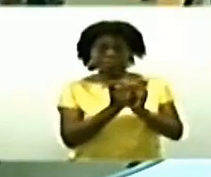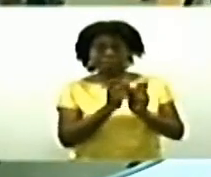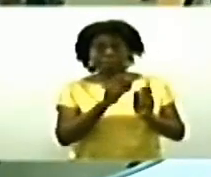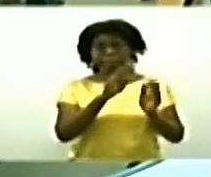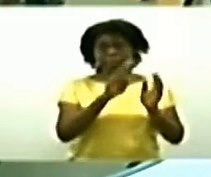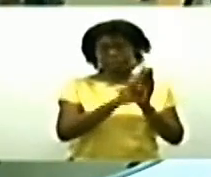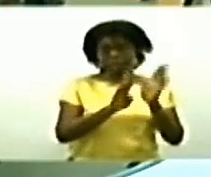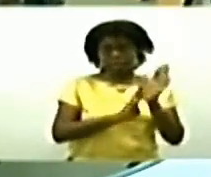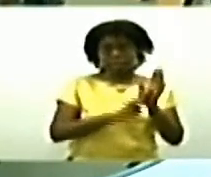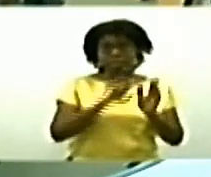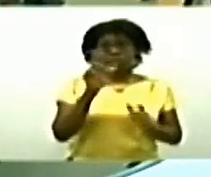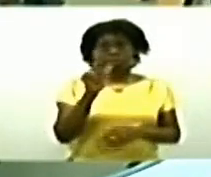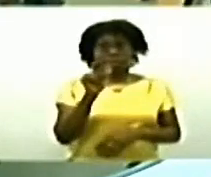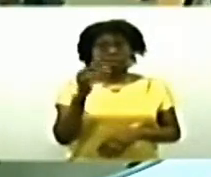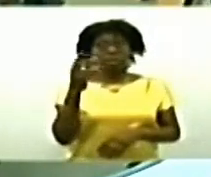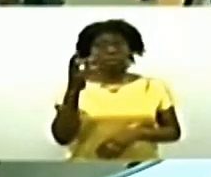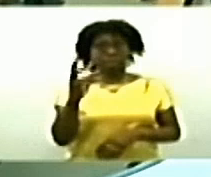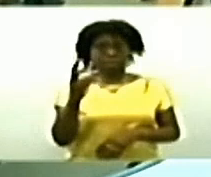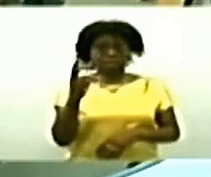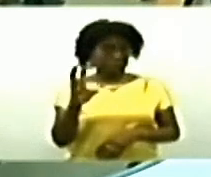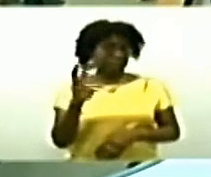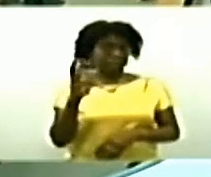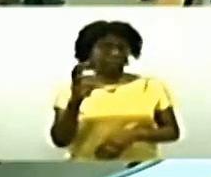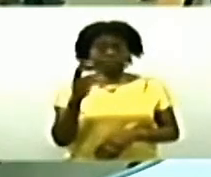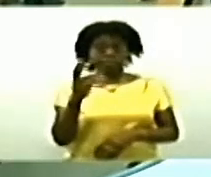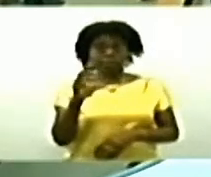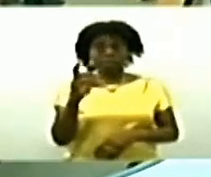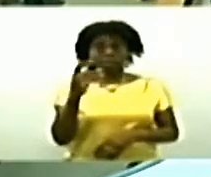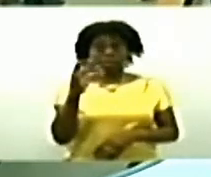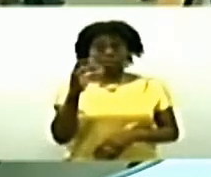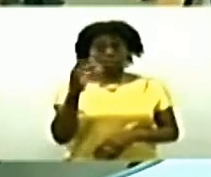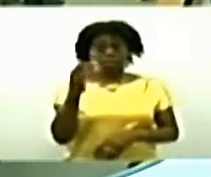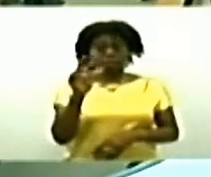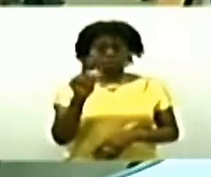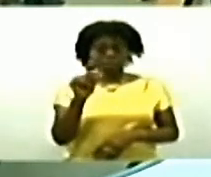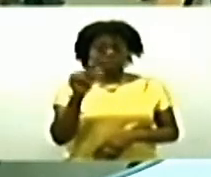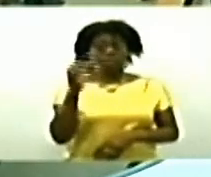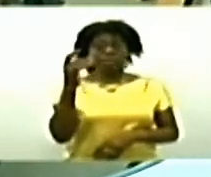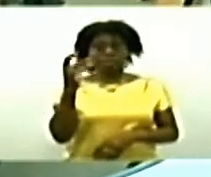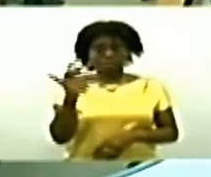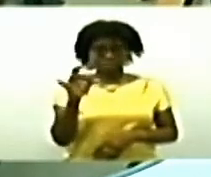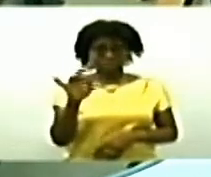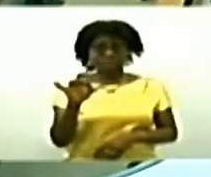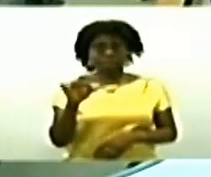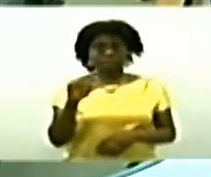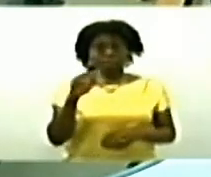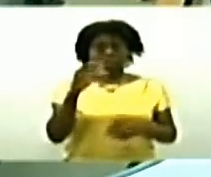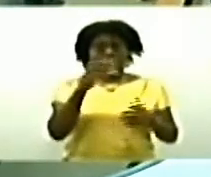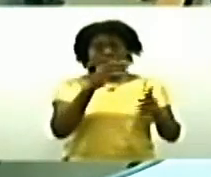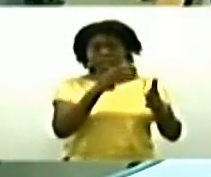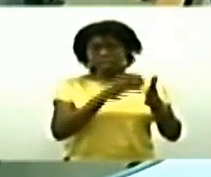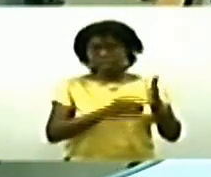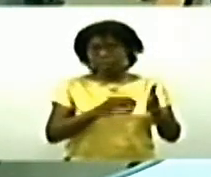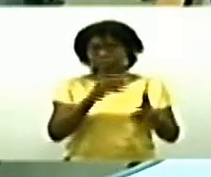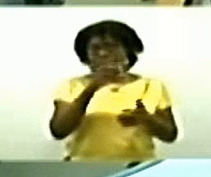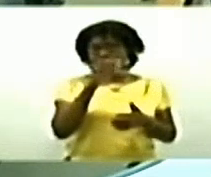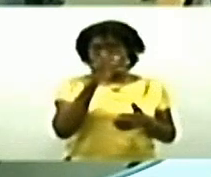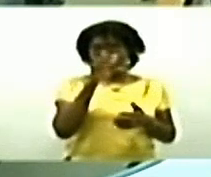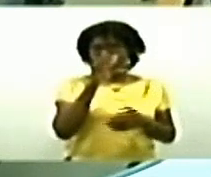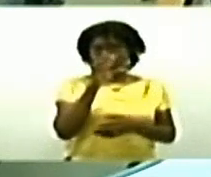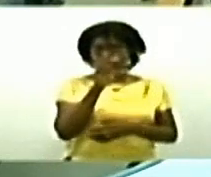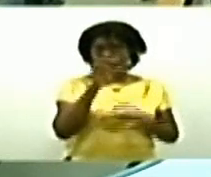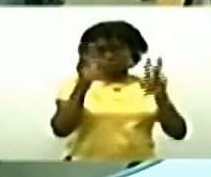A bill for an act to amend the Road Traffic Act, Cap 289A,